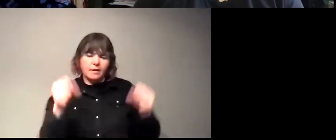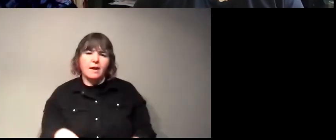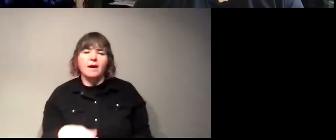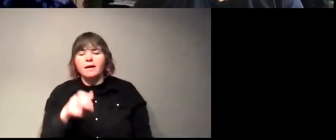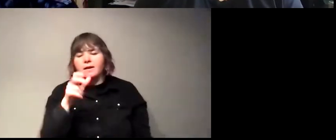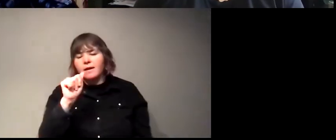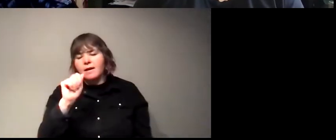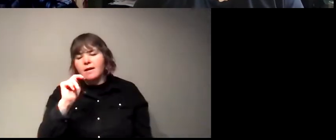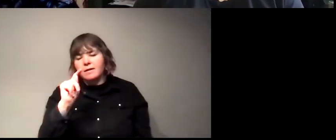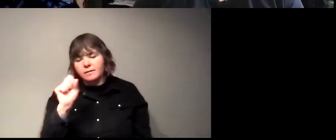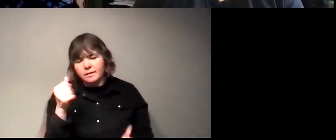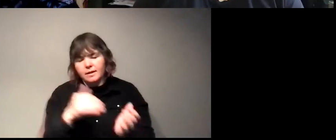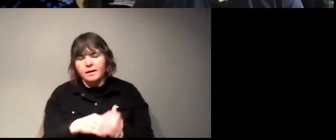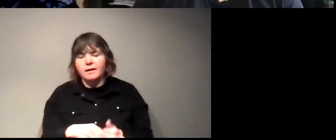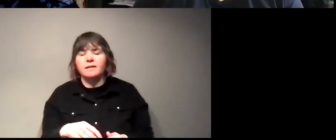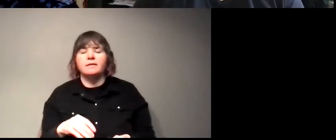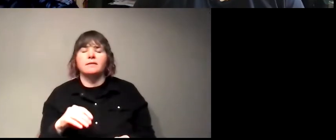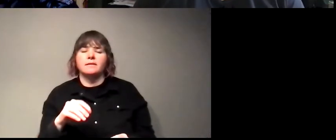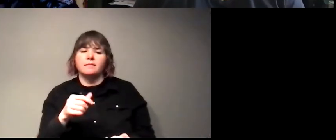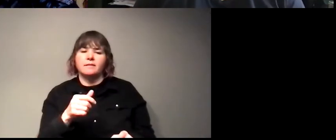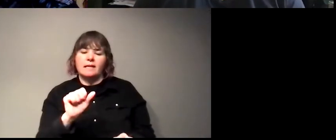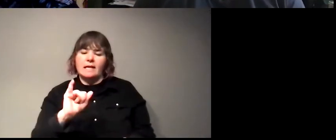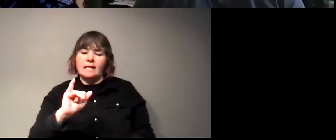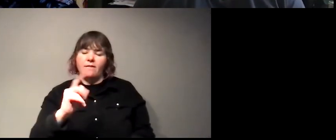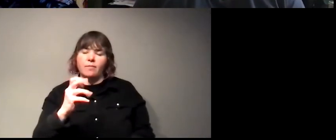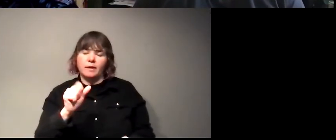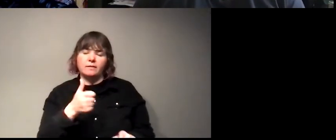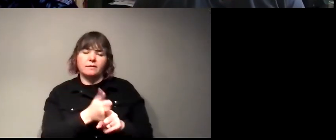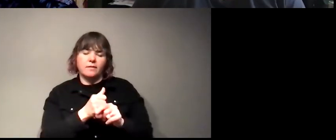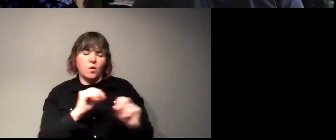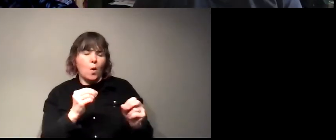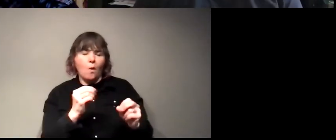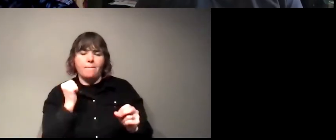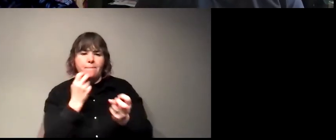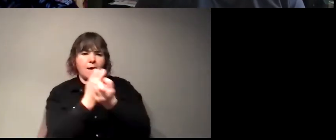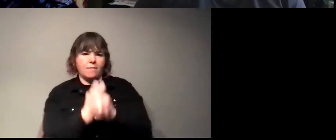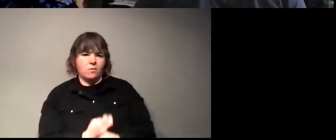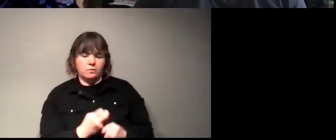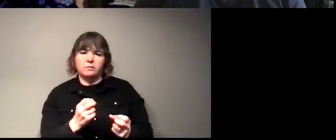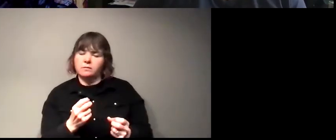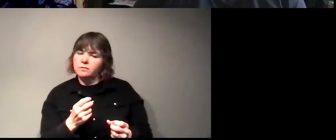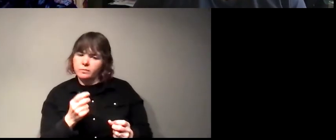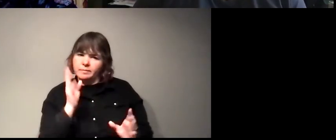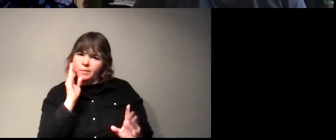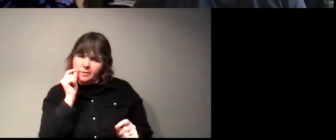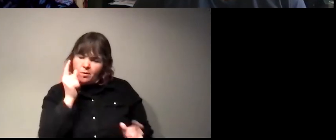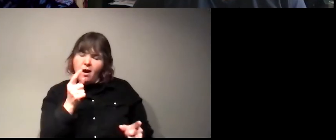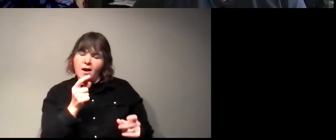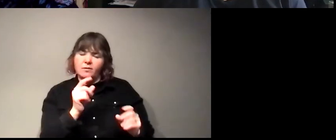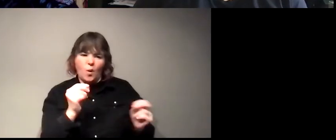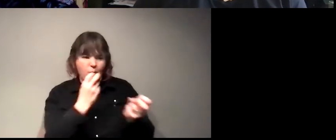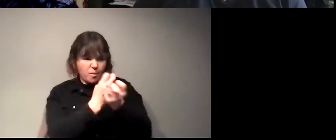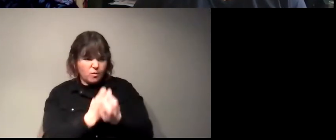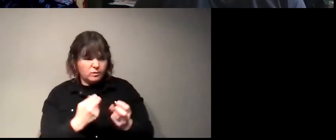Ants, invertebrates in general. So the animals that don't have backbones, they can be surprisingly strong without any bones in their